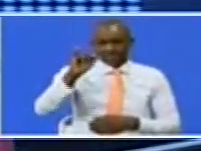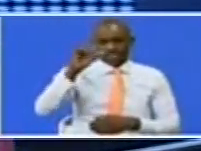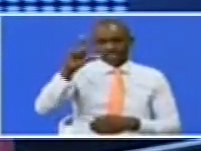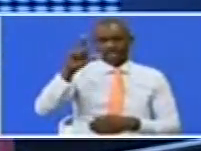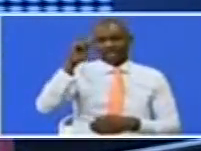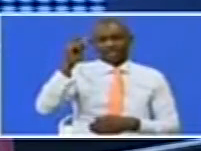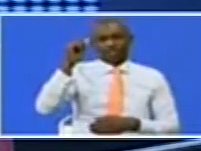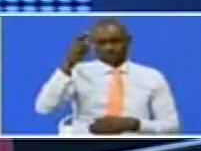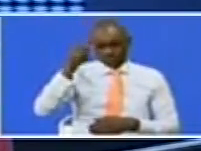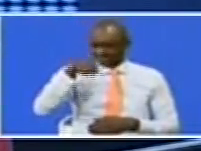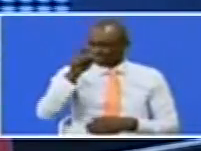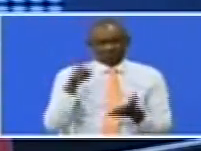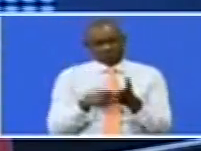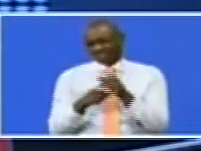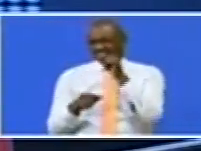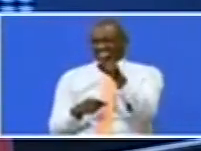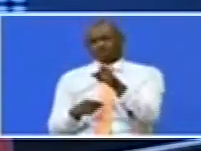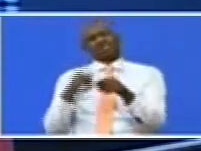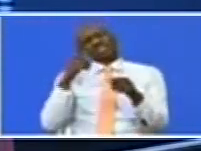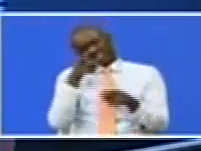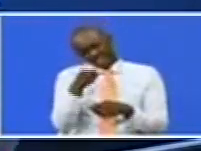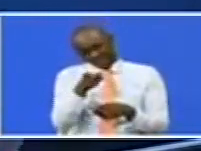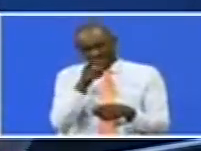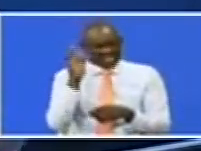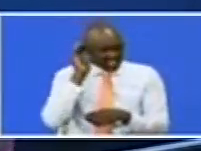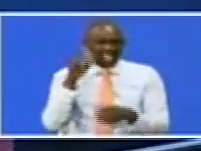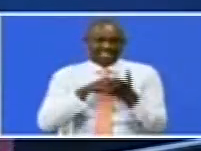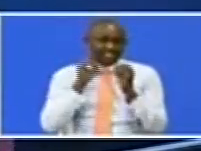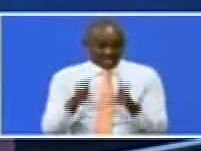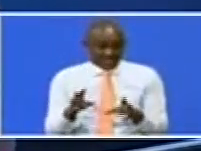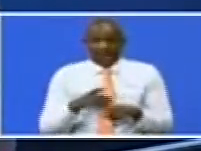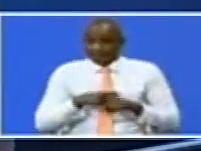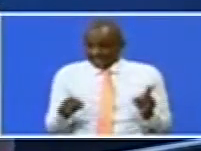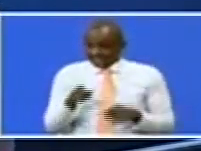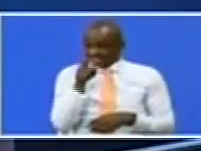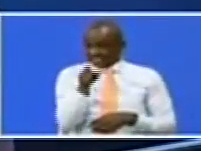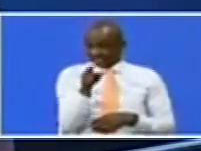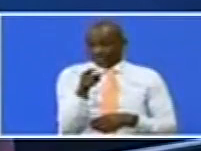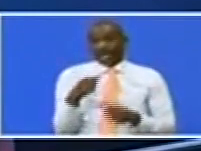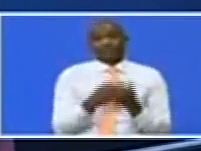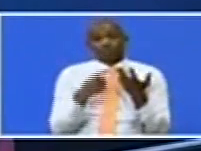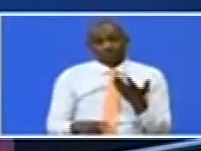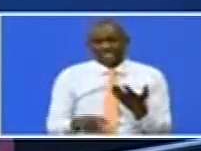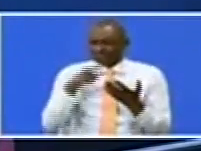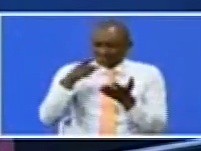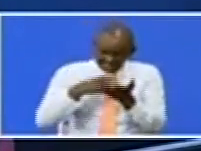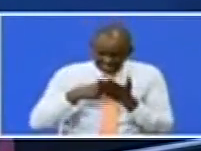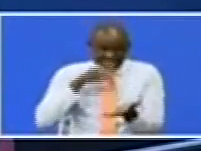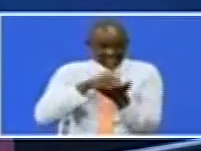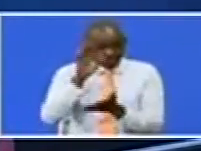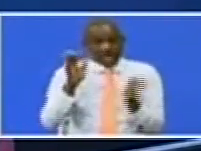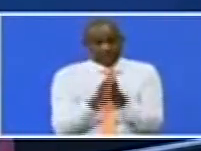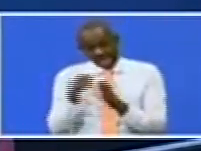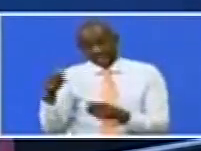was biased and needed to be disqualified from hearing the case. She accused Makandia of allegedly discussing her case with other